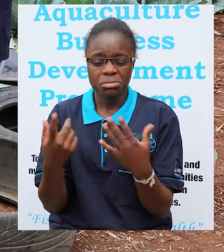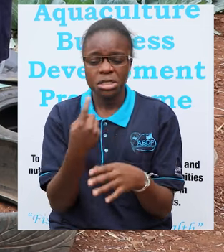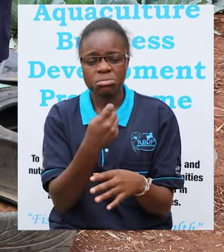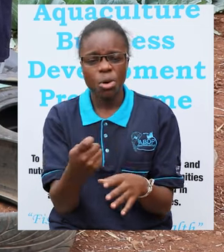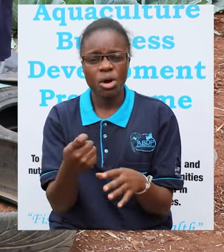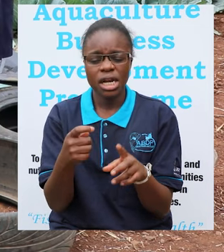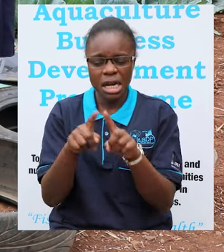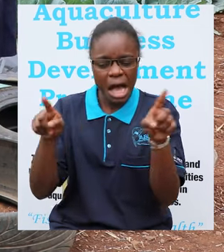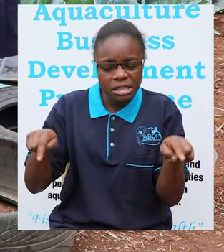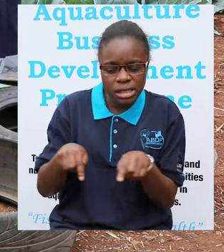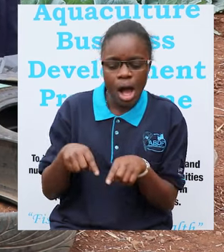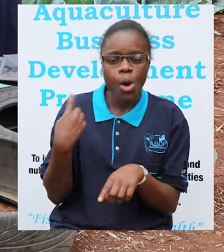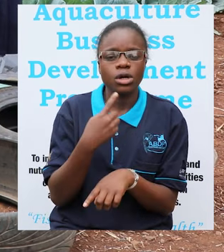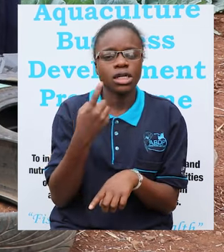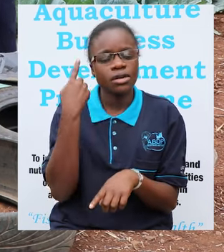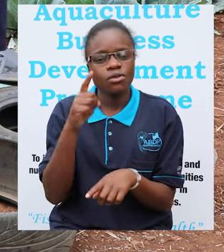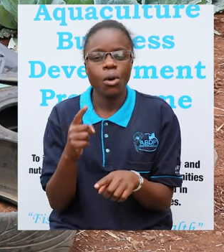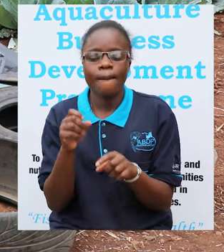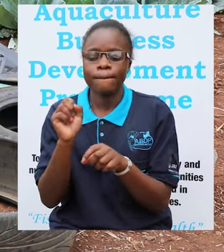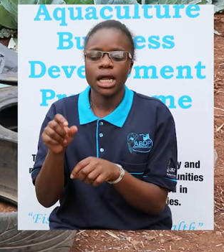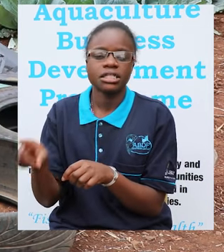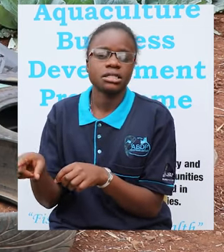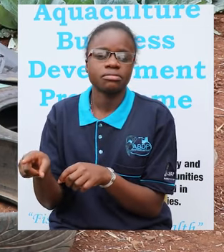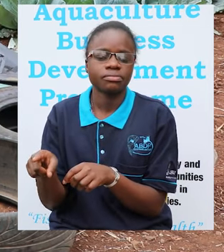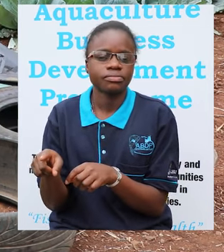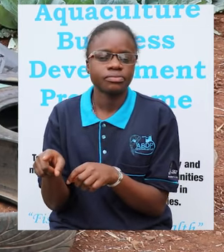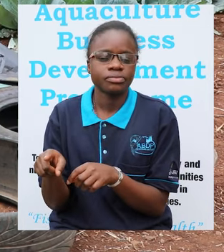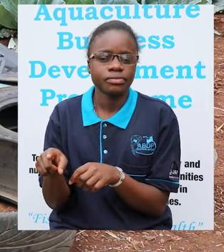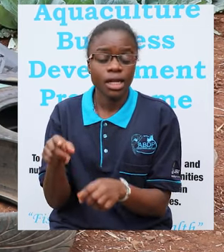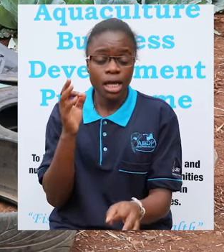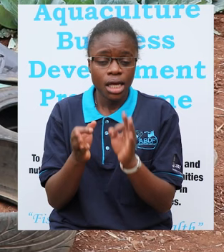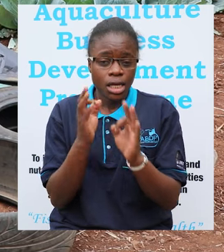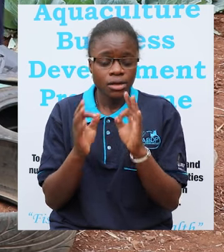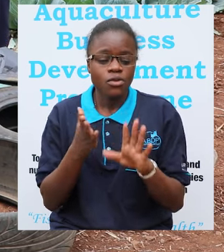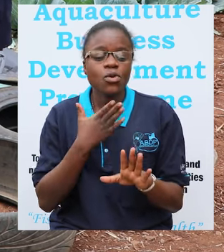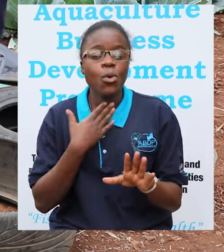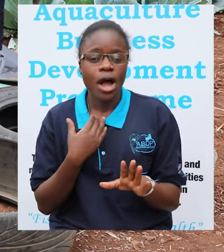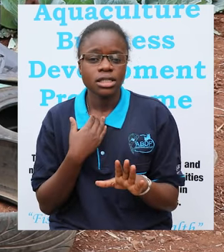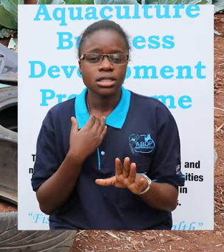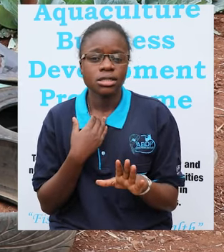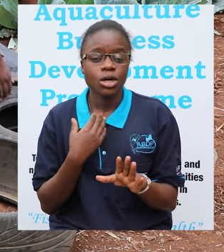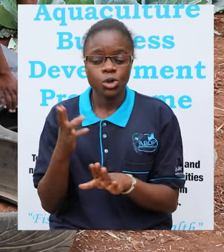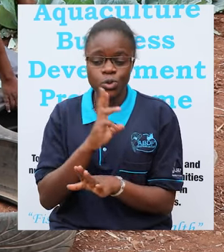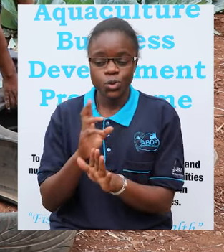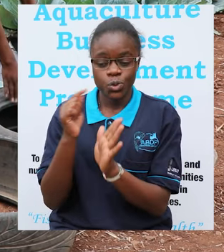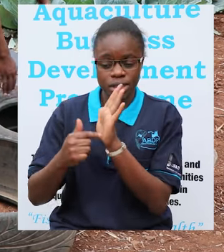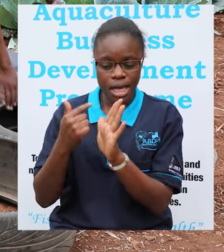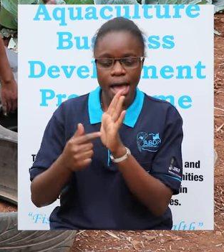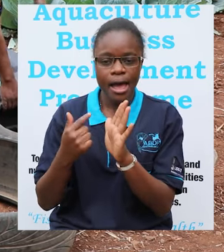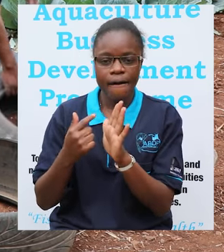land is left for the kitchen garden. So such gardens can be very ideal. All you need